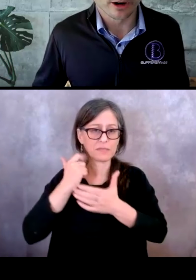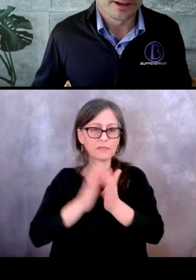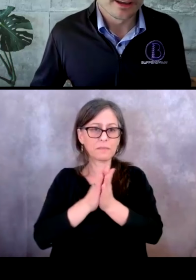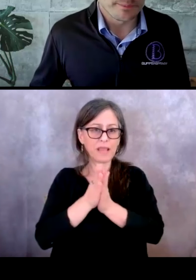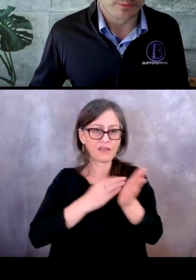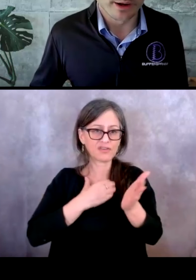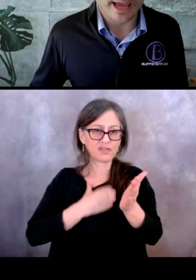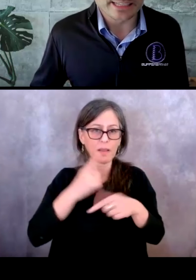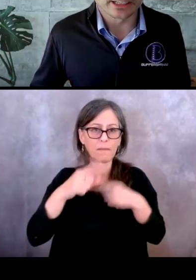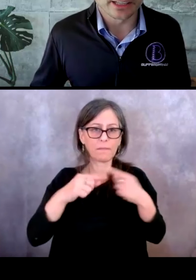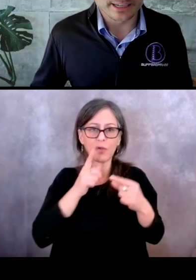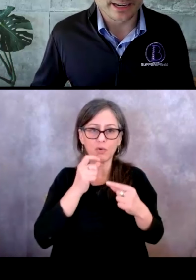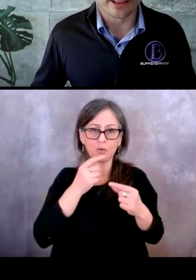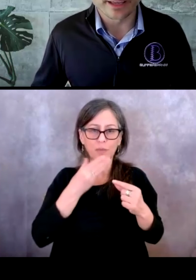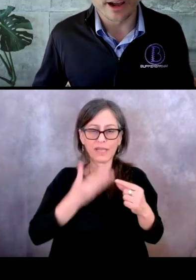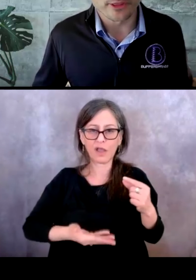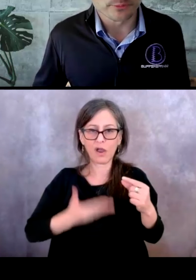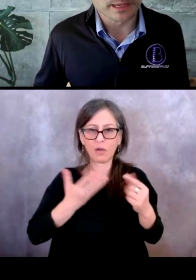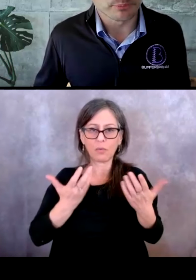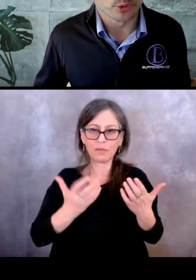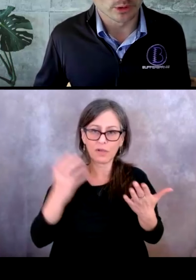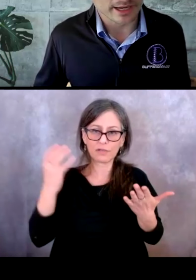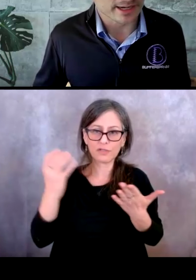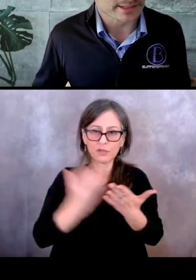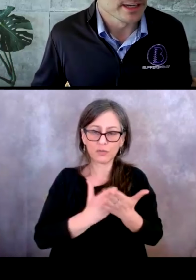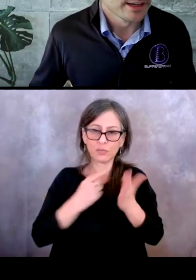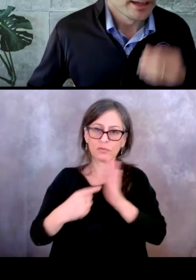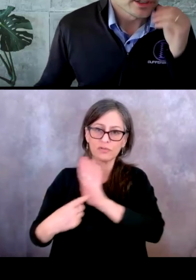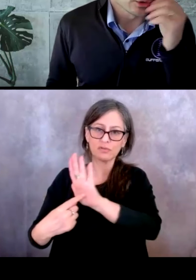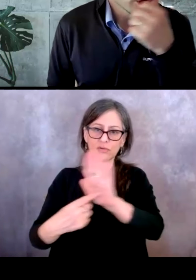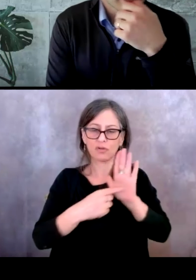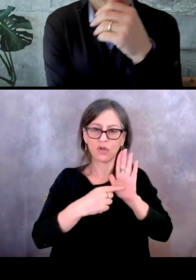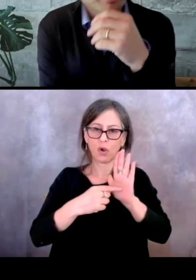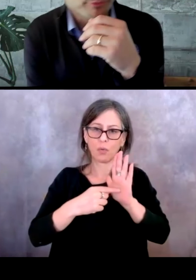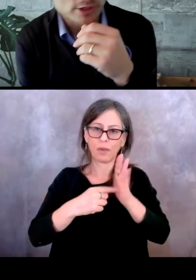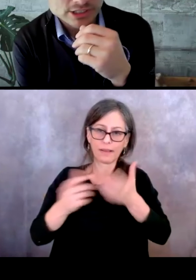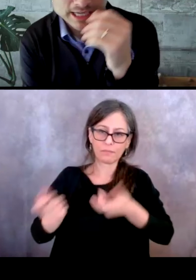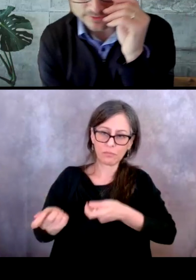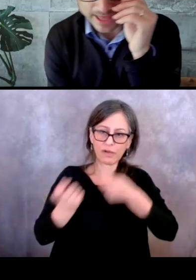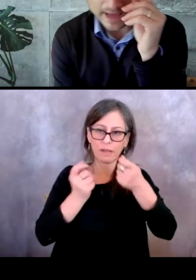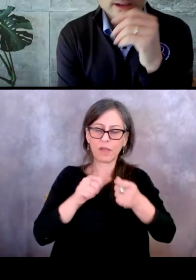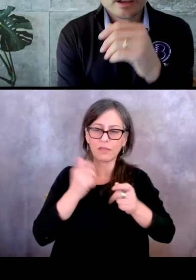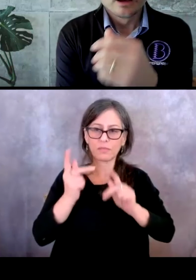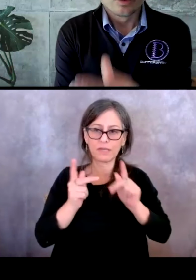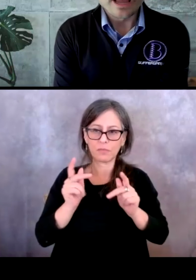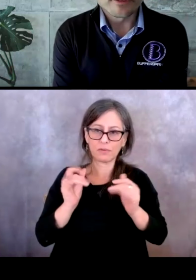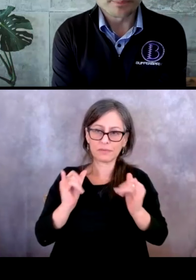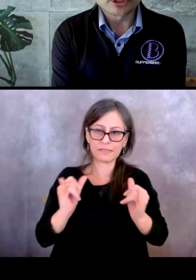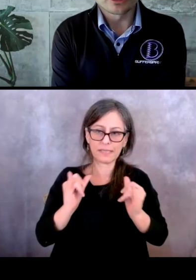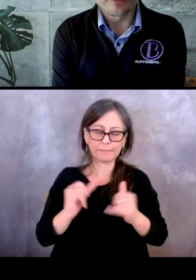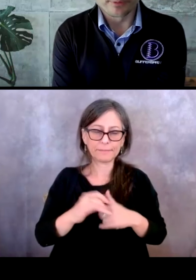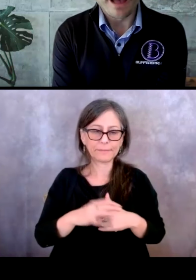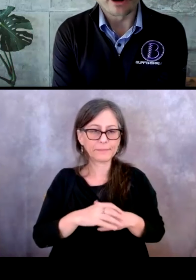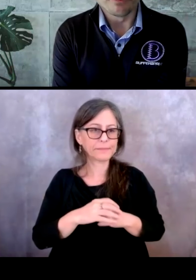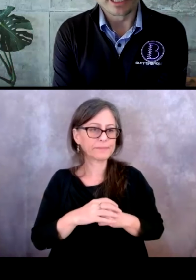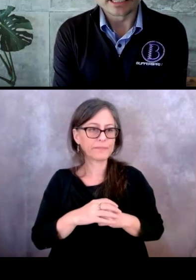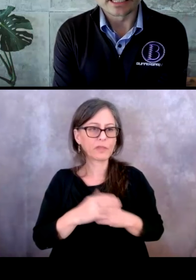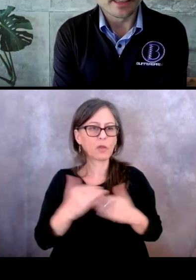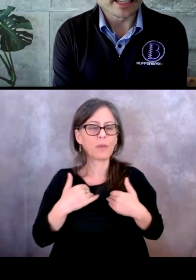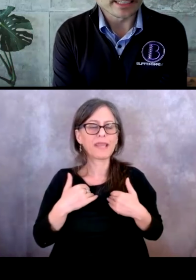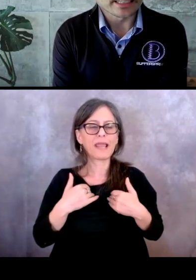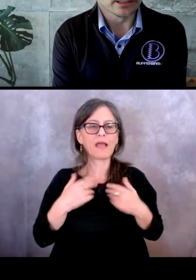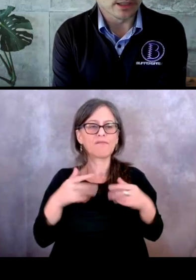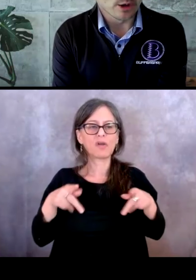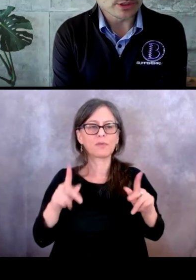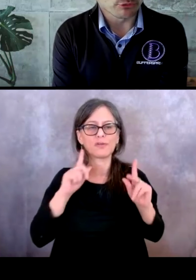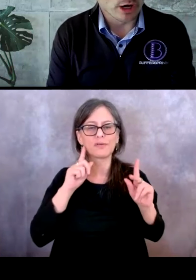we are and we want to escalate and elevate other people who are like us. So looking at the first stage of that, we have an opportunity for battle buddies.